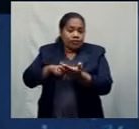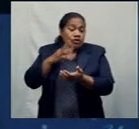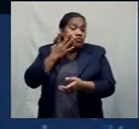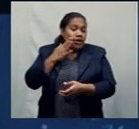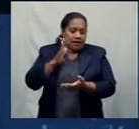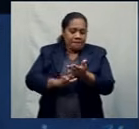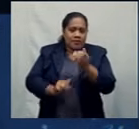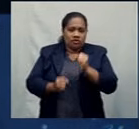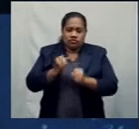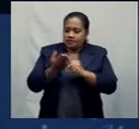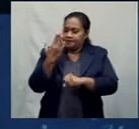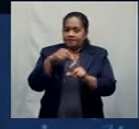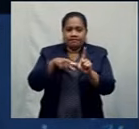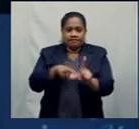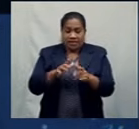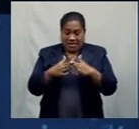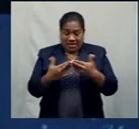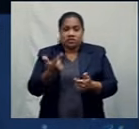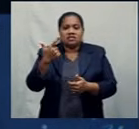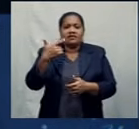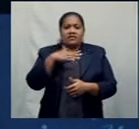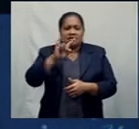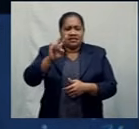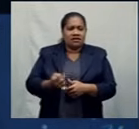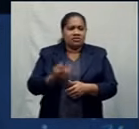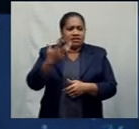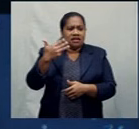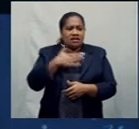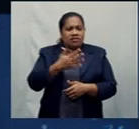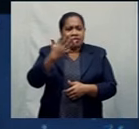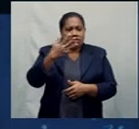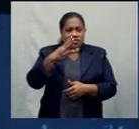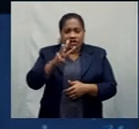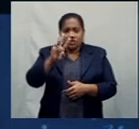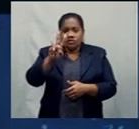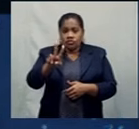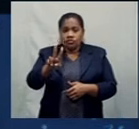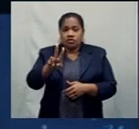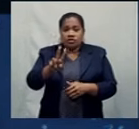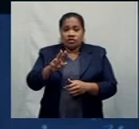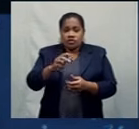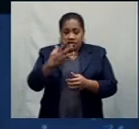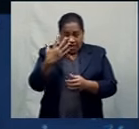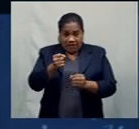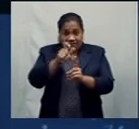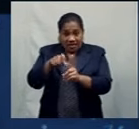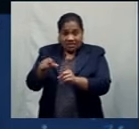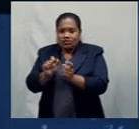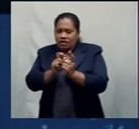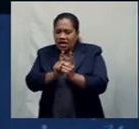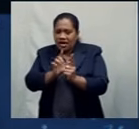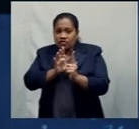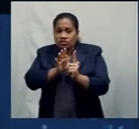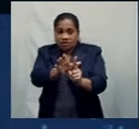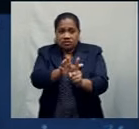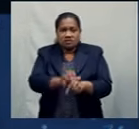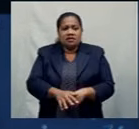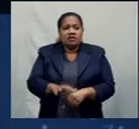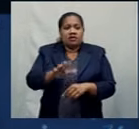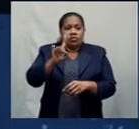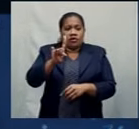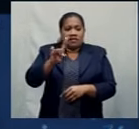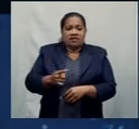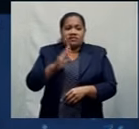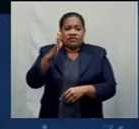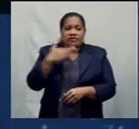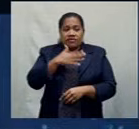last year. There are now 7,932 active cases in isolation, with 1,518 recoveries